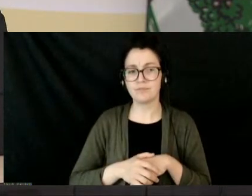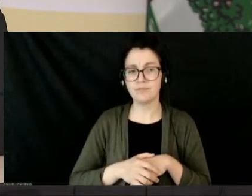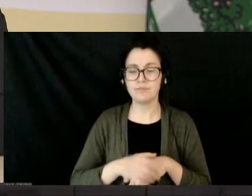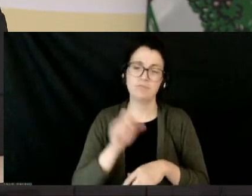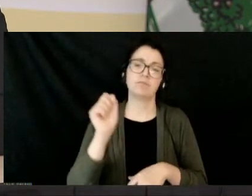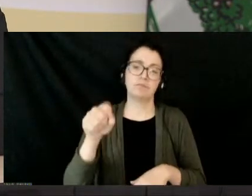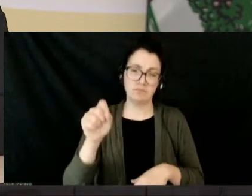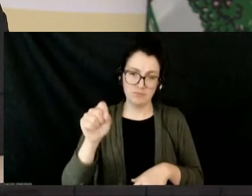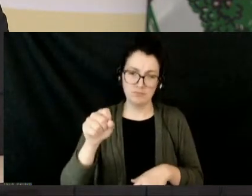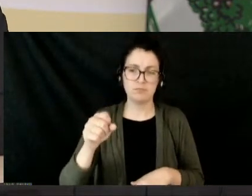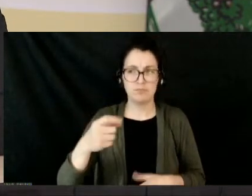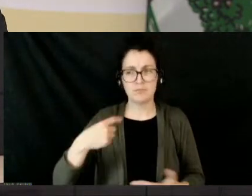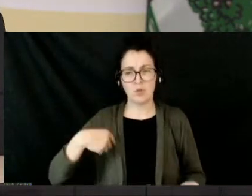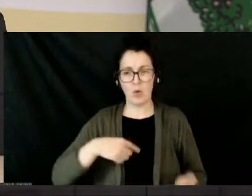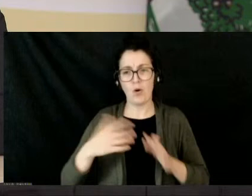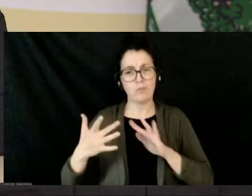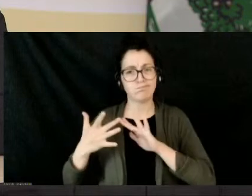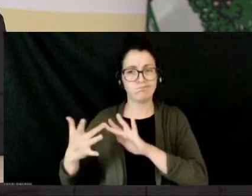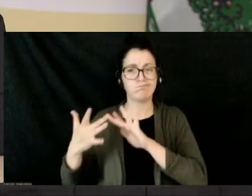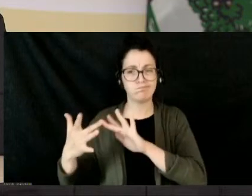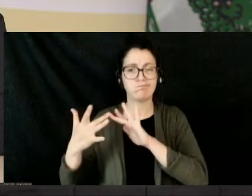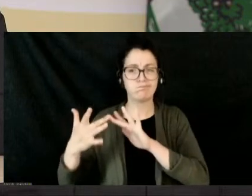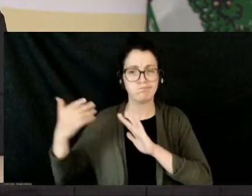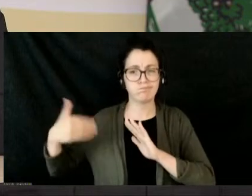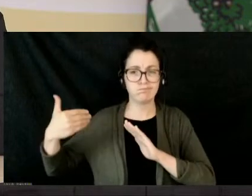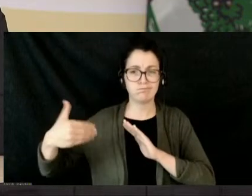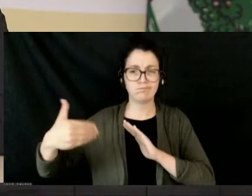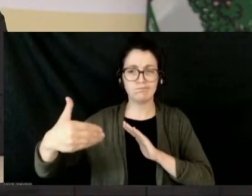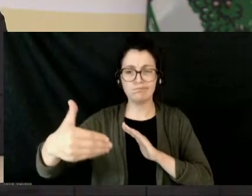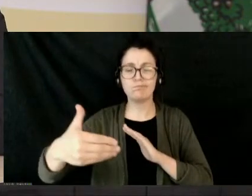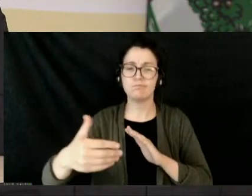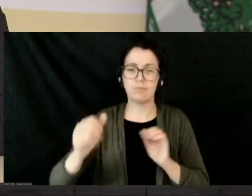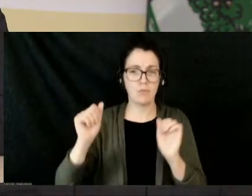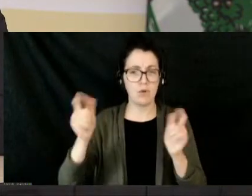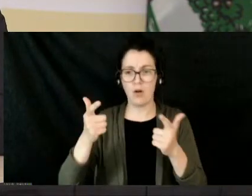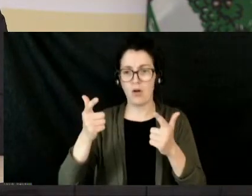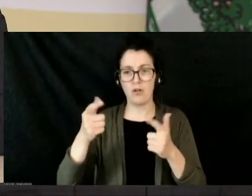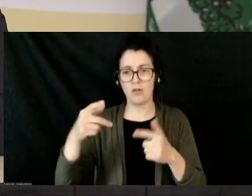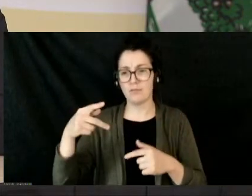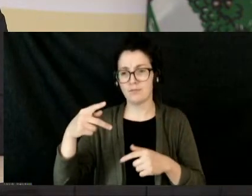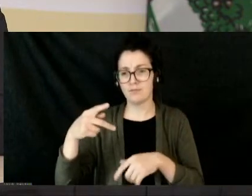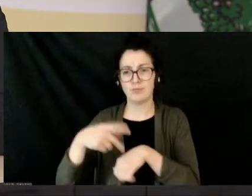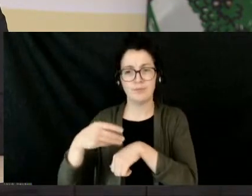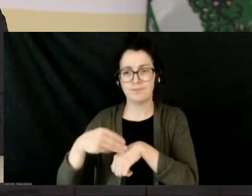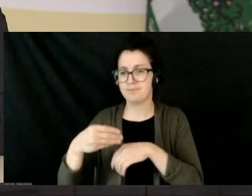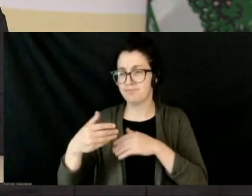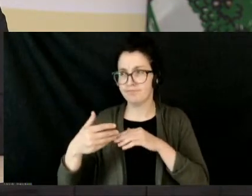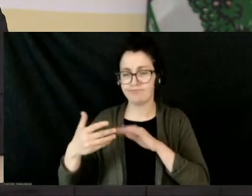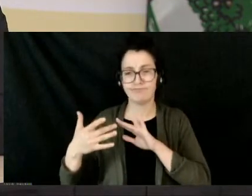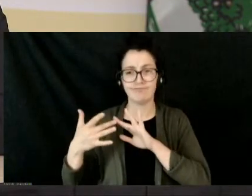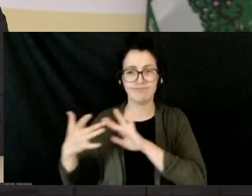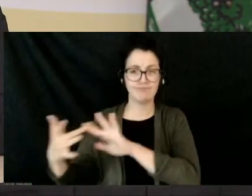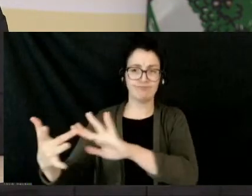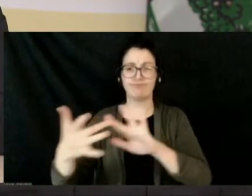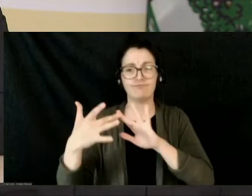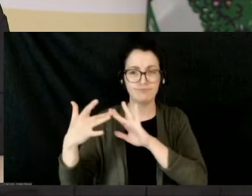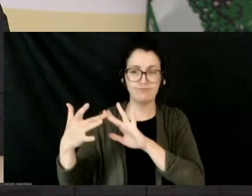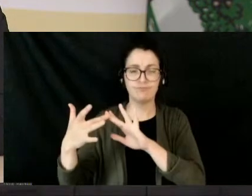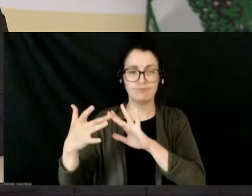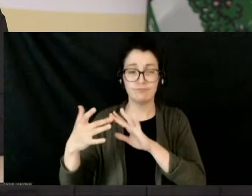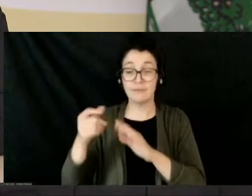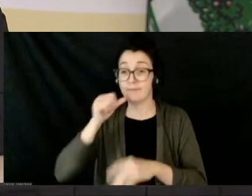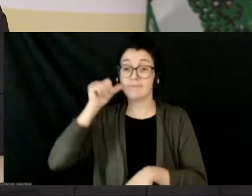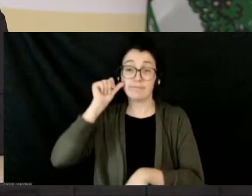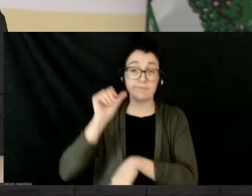contact as Atlantic premiers. We met again last night and discussed many